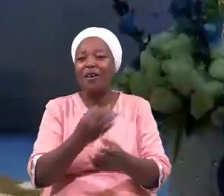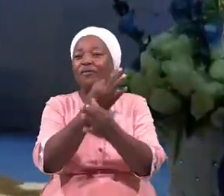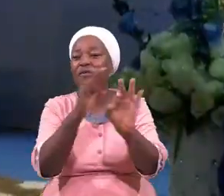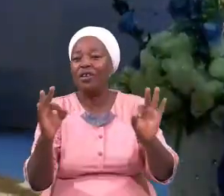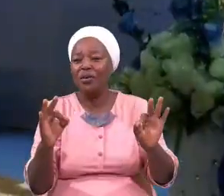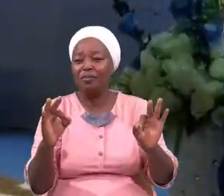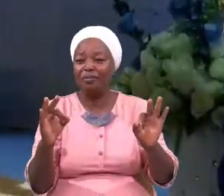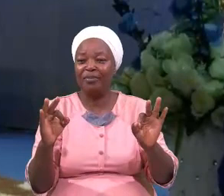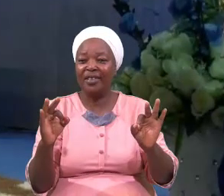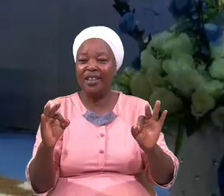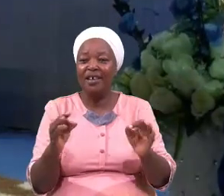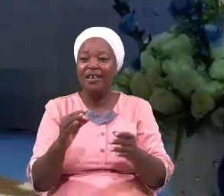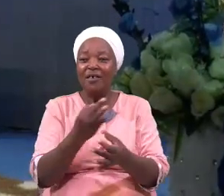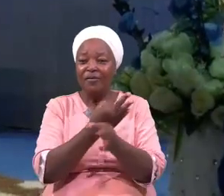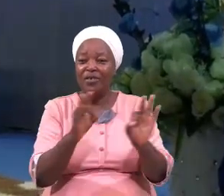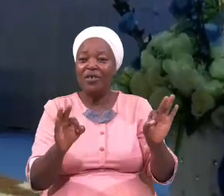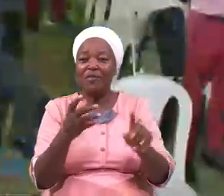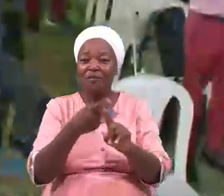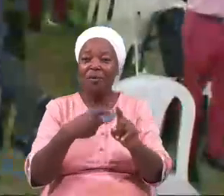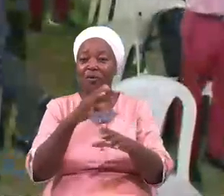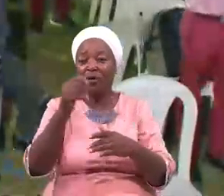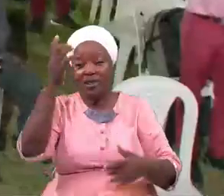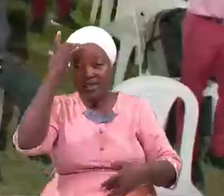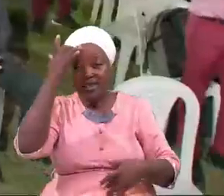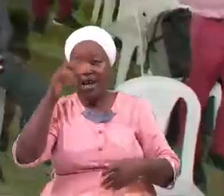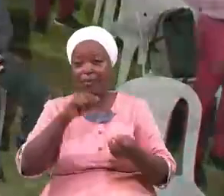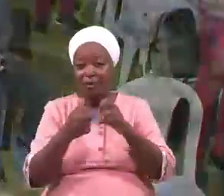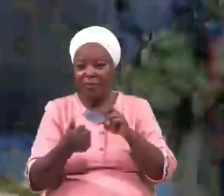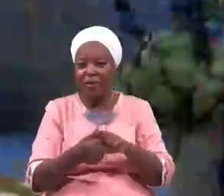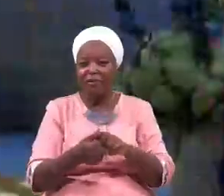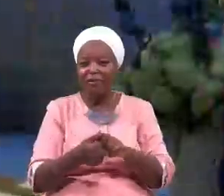Freedom. Freedom from your infirmity.